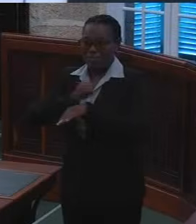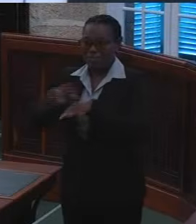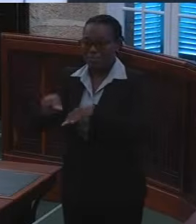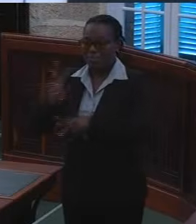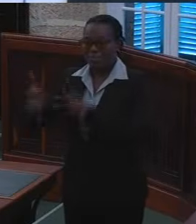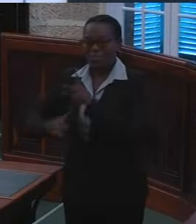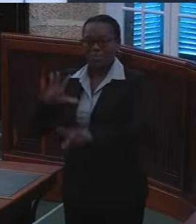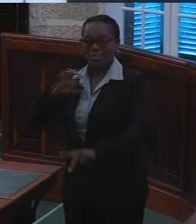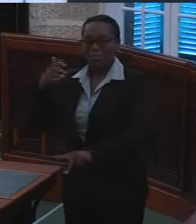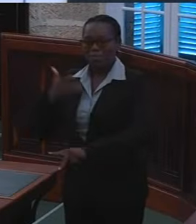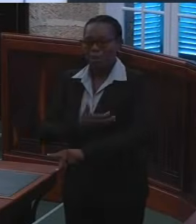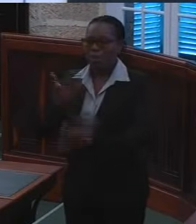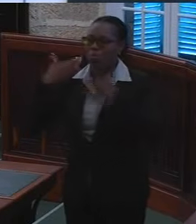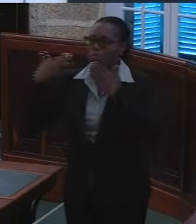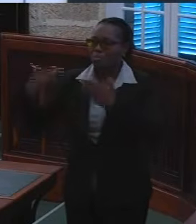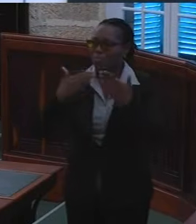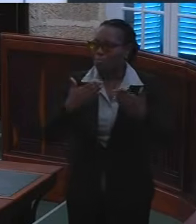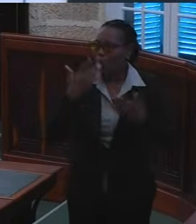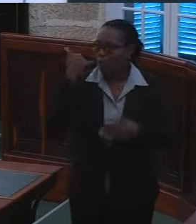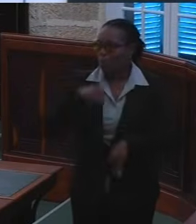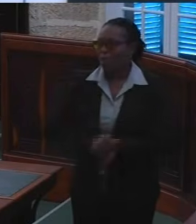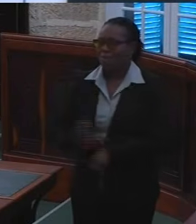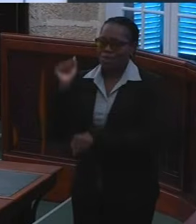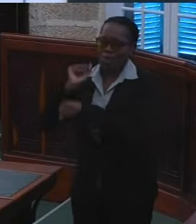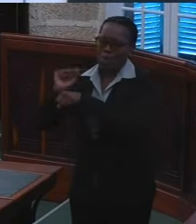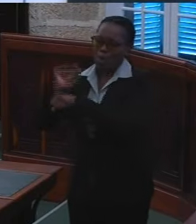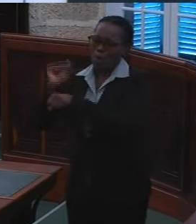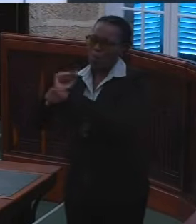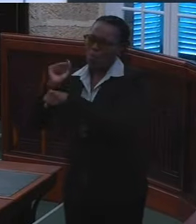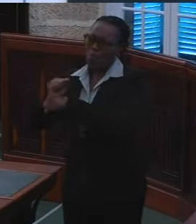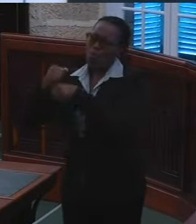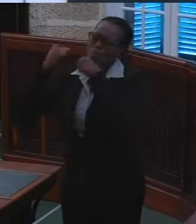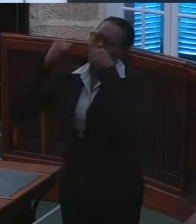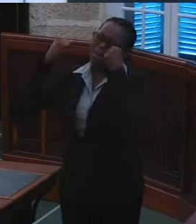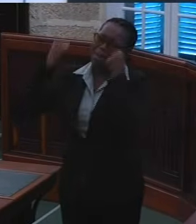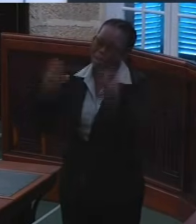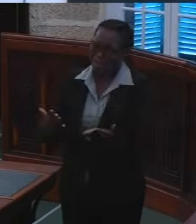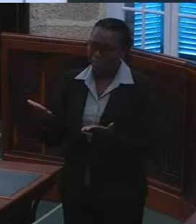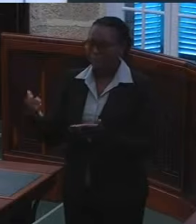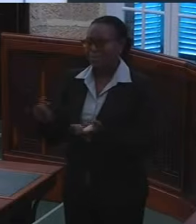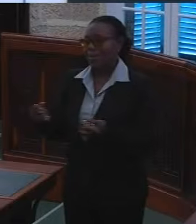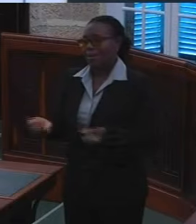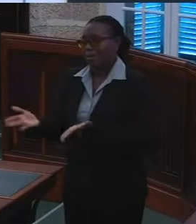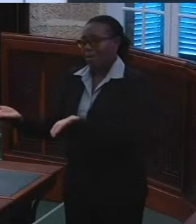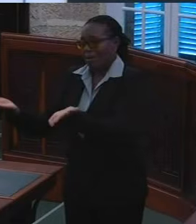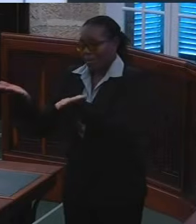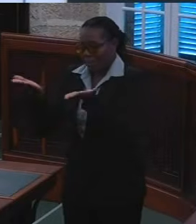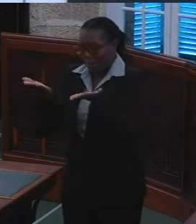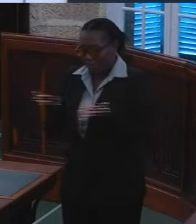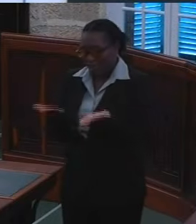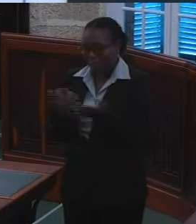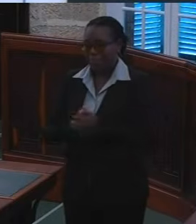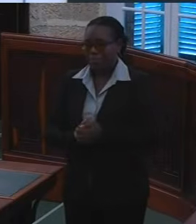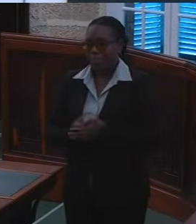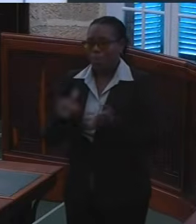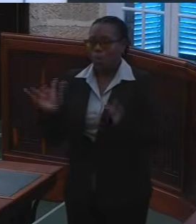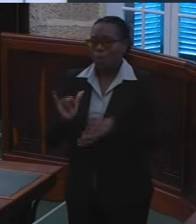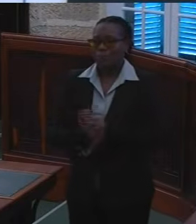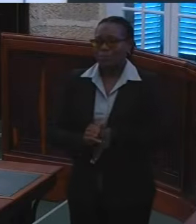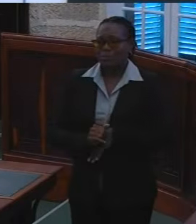did a tremendous job for us to be here to get this bill here. I want to thank the former Minister, as the Minister